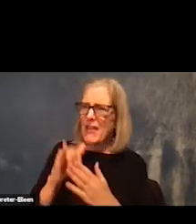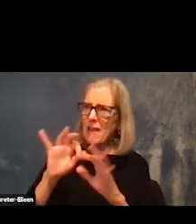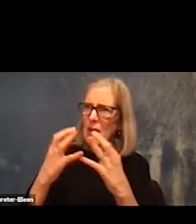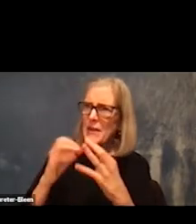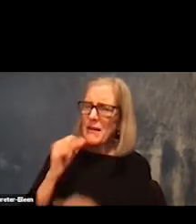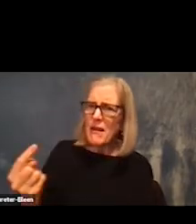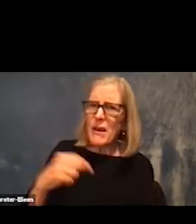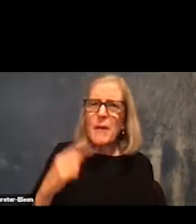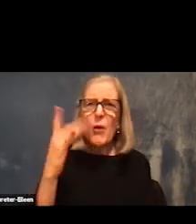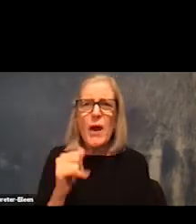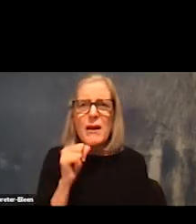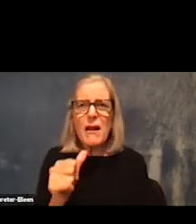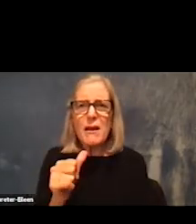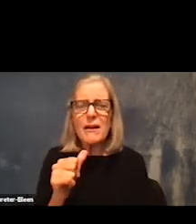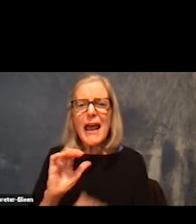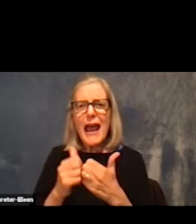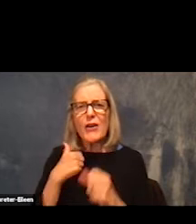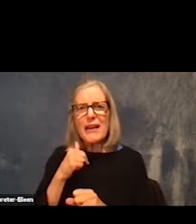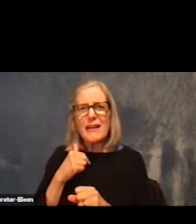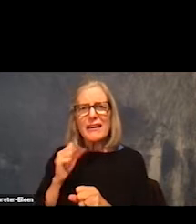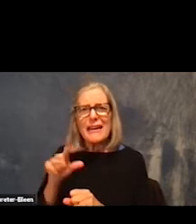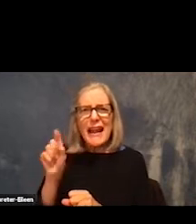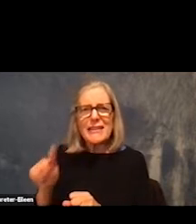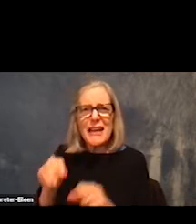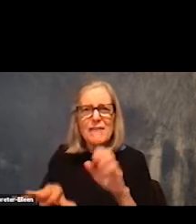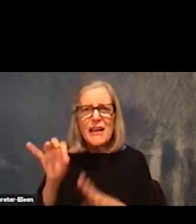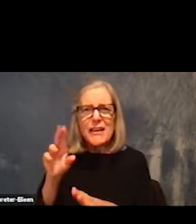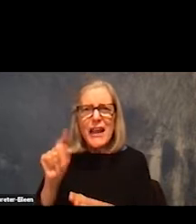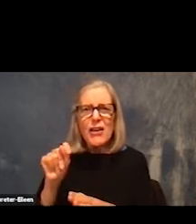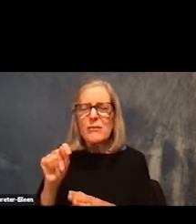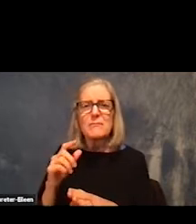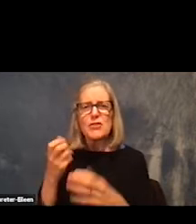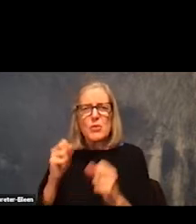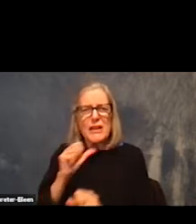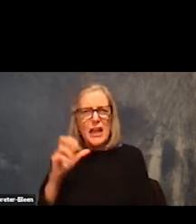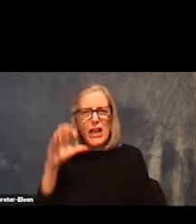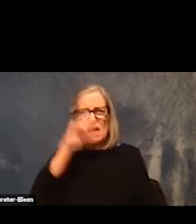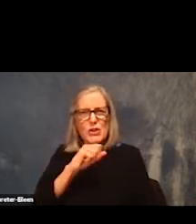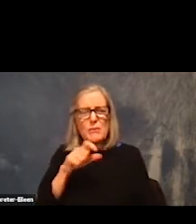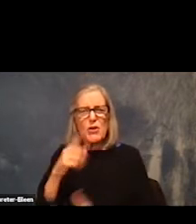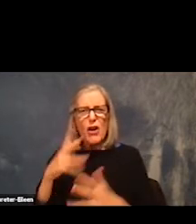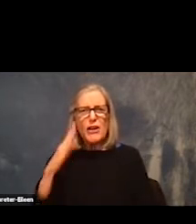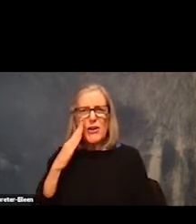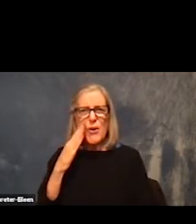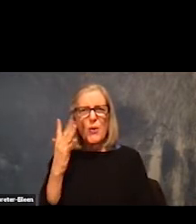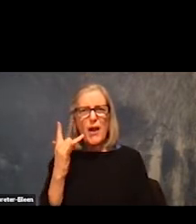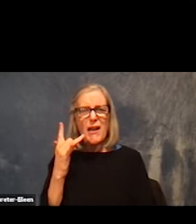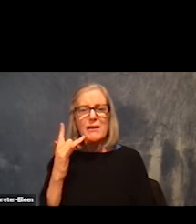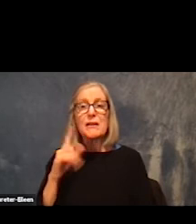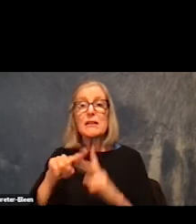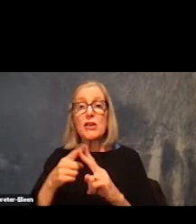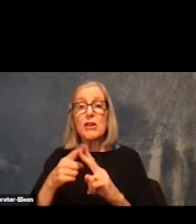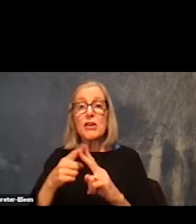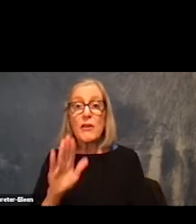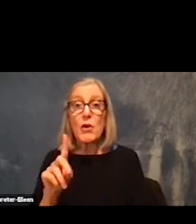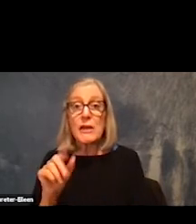Consider how you could find out rather than assuming that you already know, and start with your own data. Now, there's